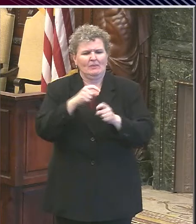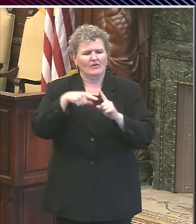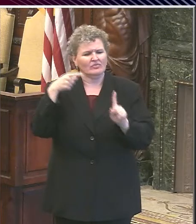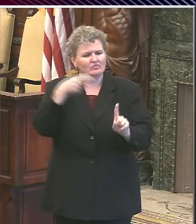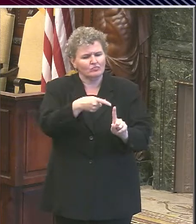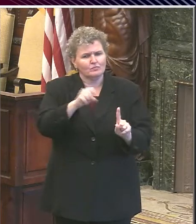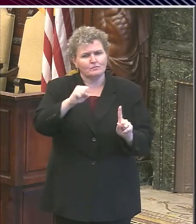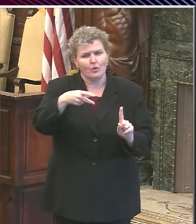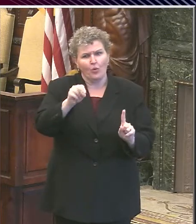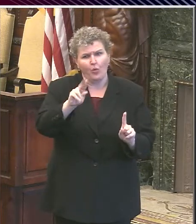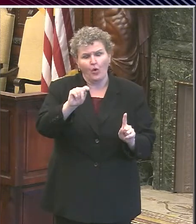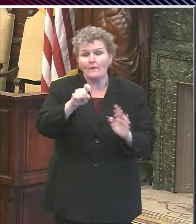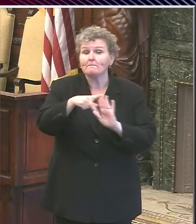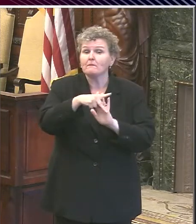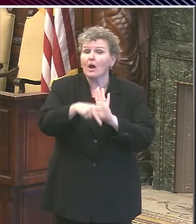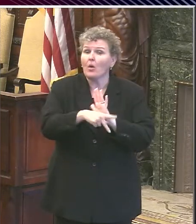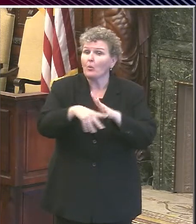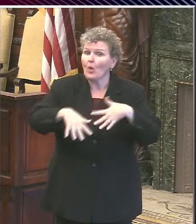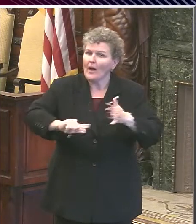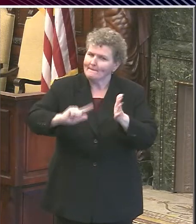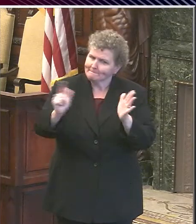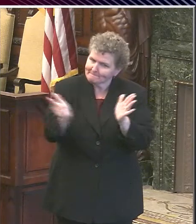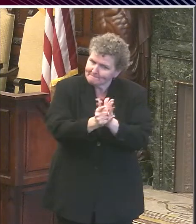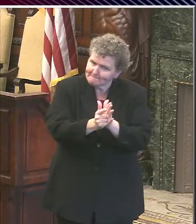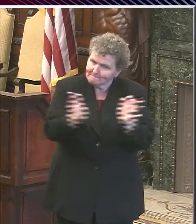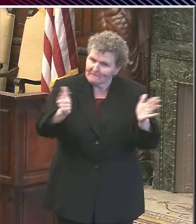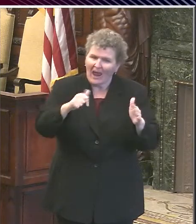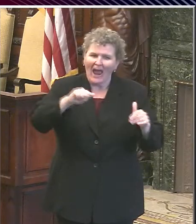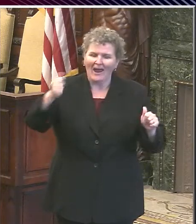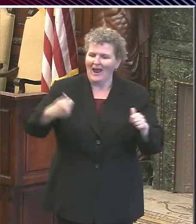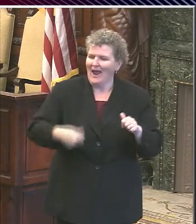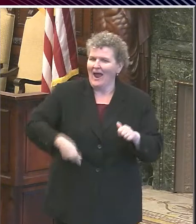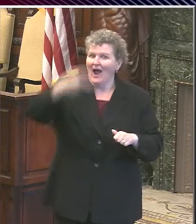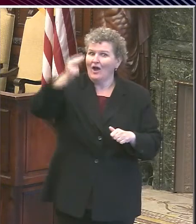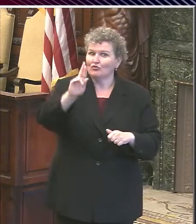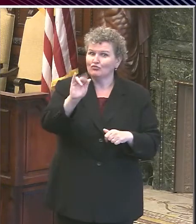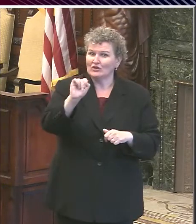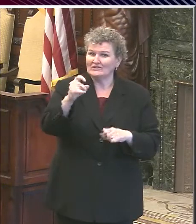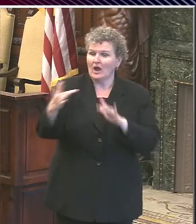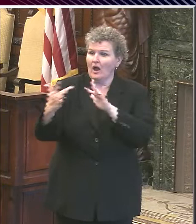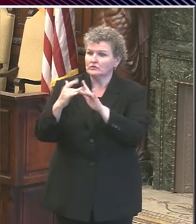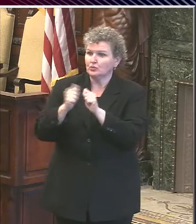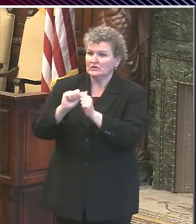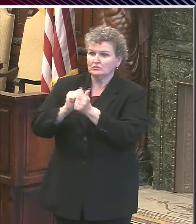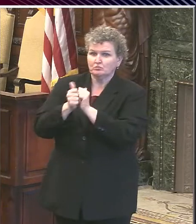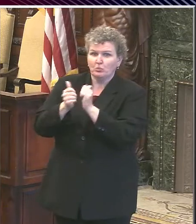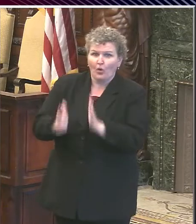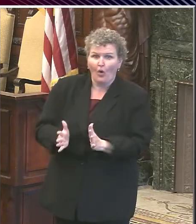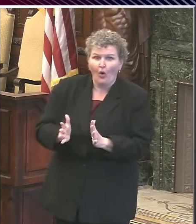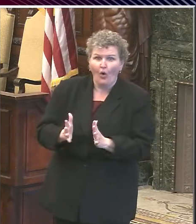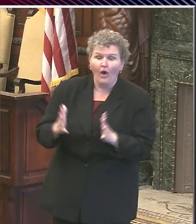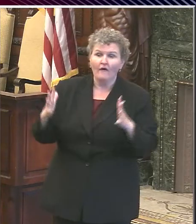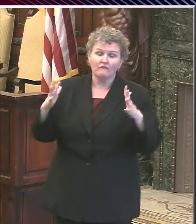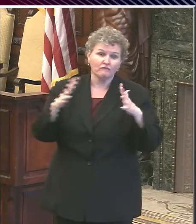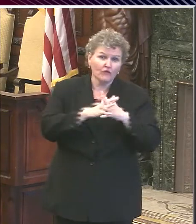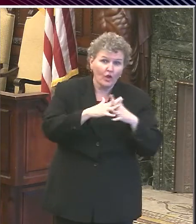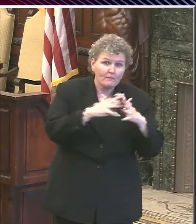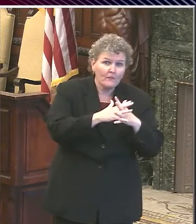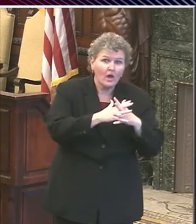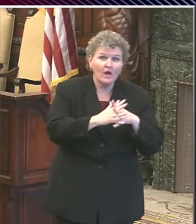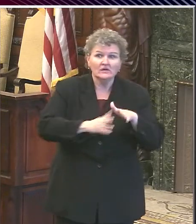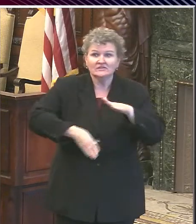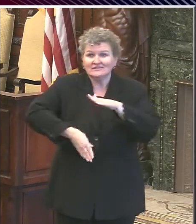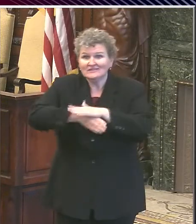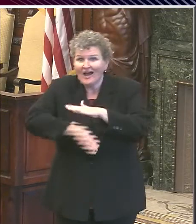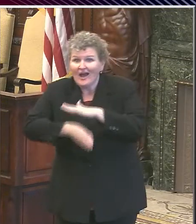prohibits competitions in higher risk and contact sports, such as tackle football, soccer, rugby,